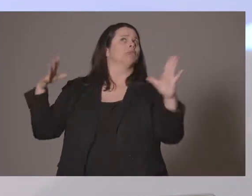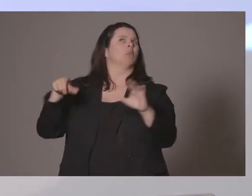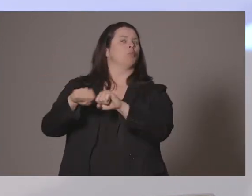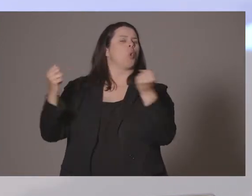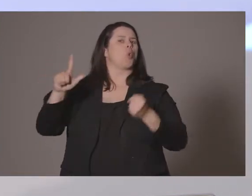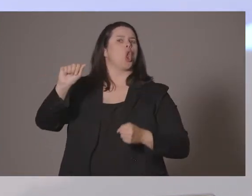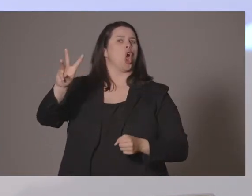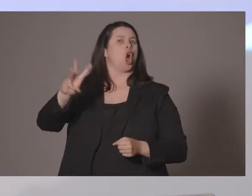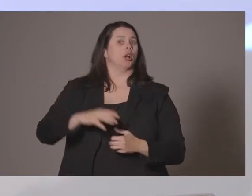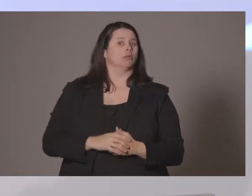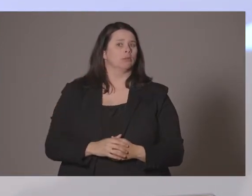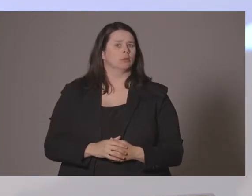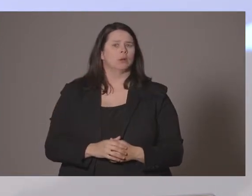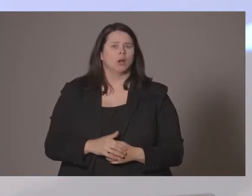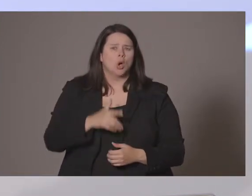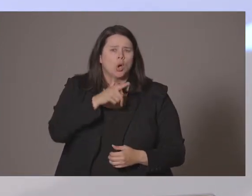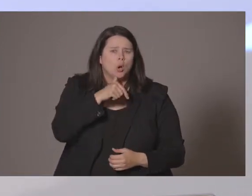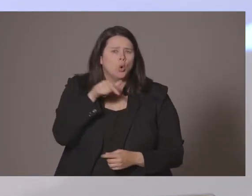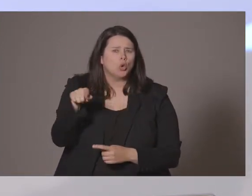You might not be proud of it,